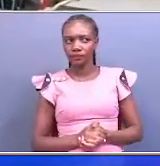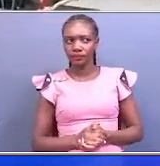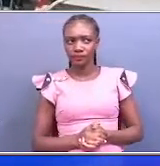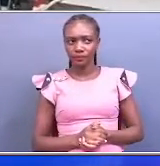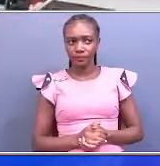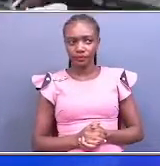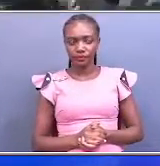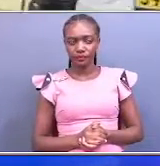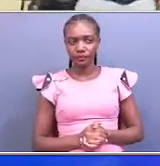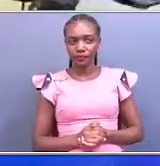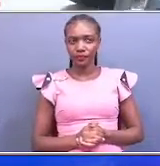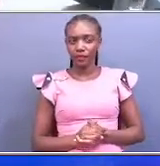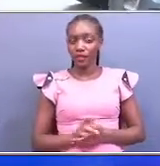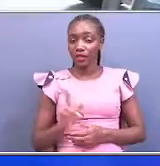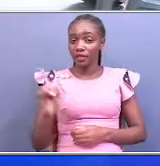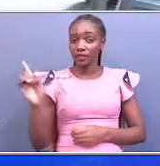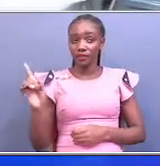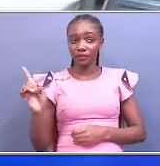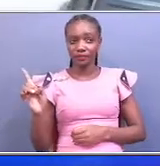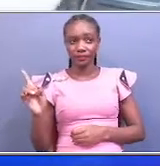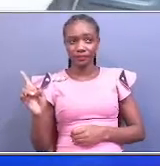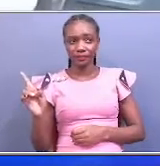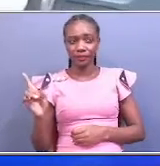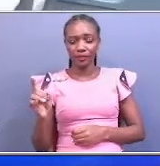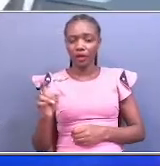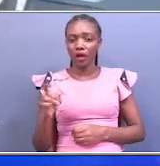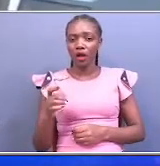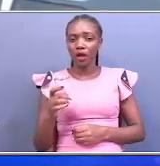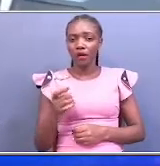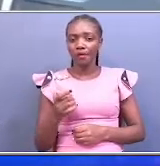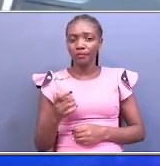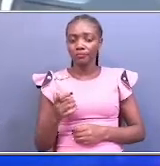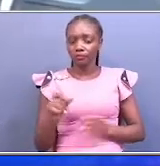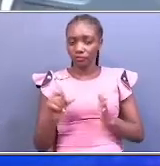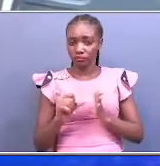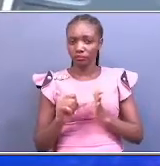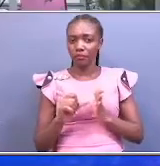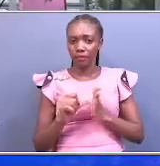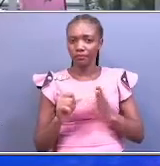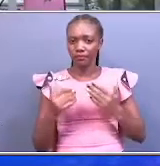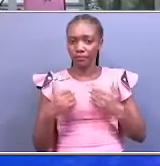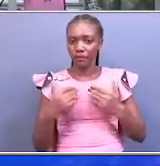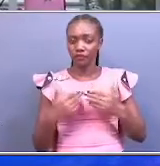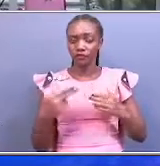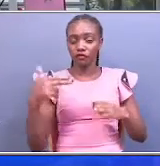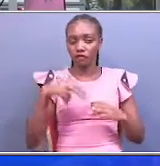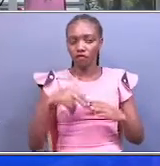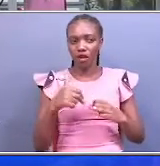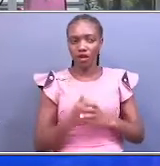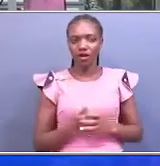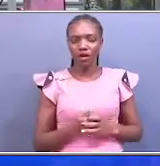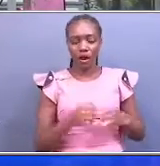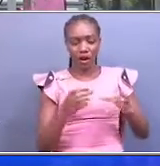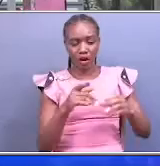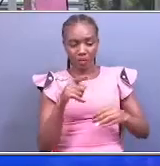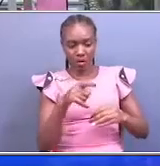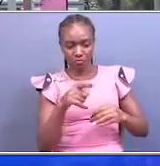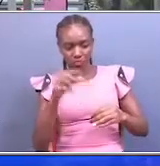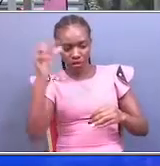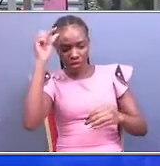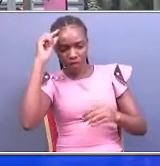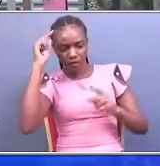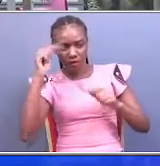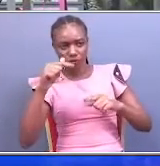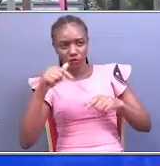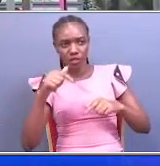In what was described as a crackdown on oil companies that have been hoarding the precious commodity, the government's whip today